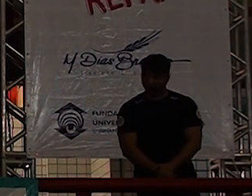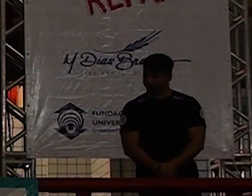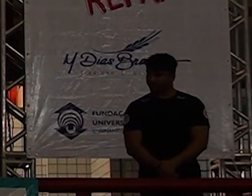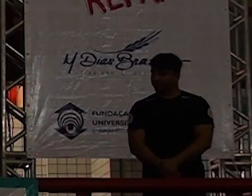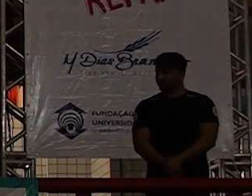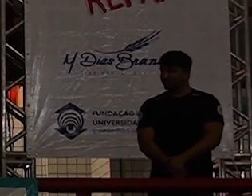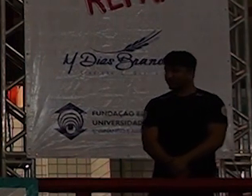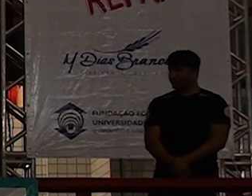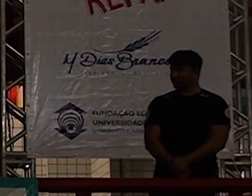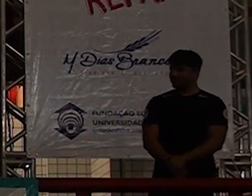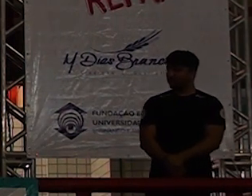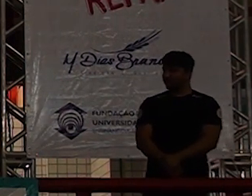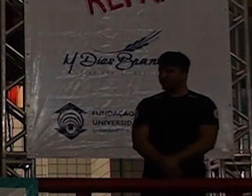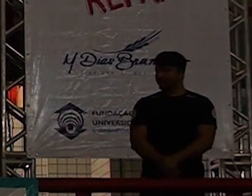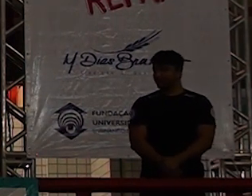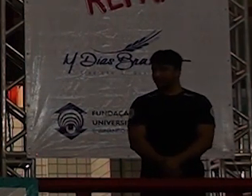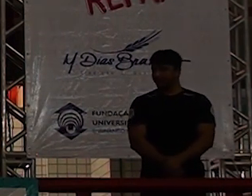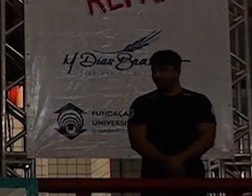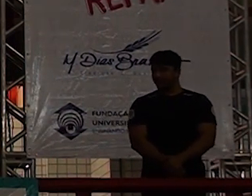Proud of you.